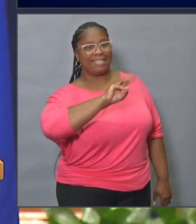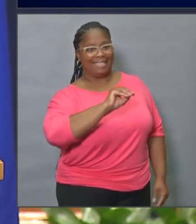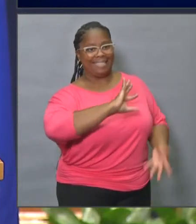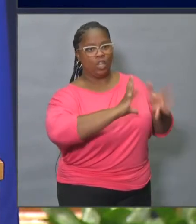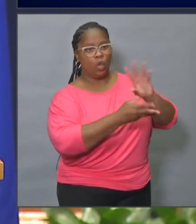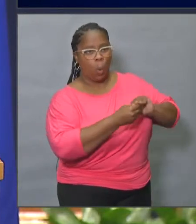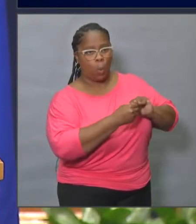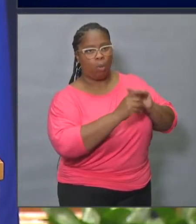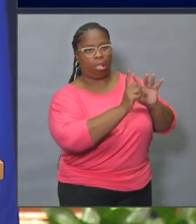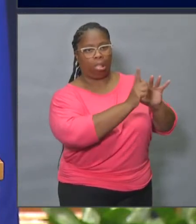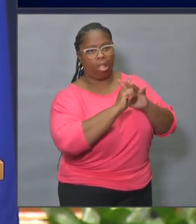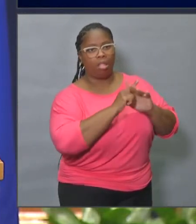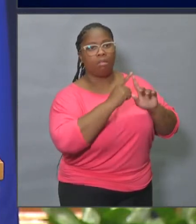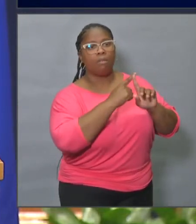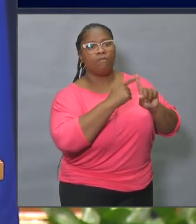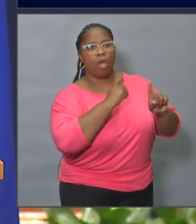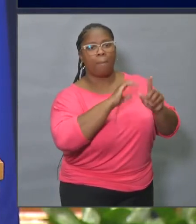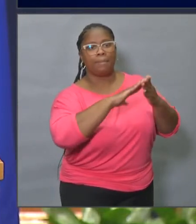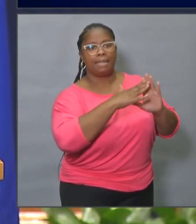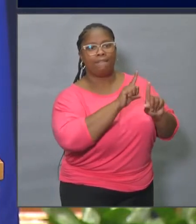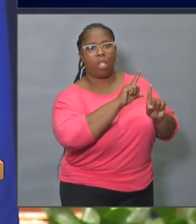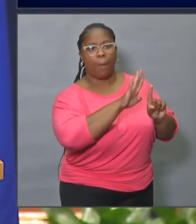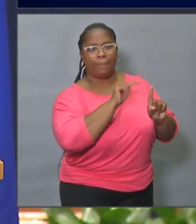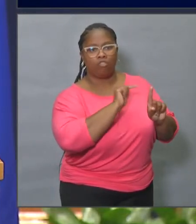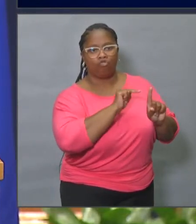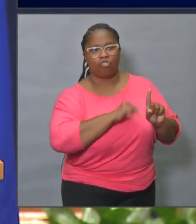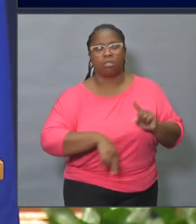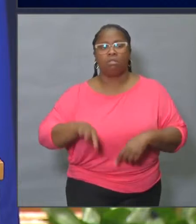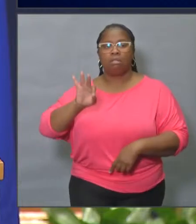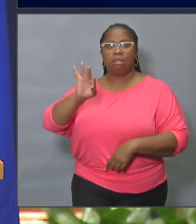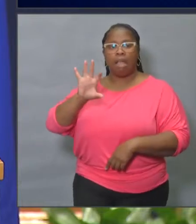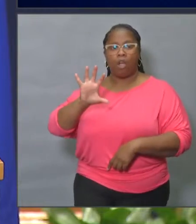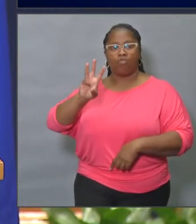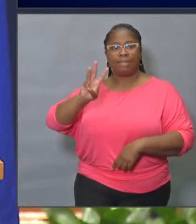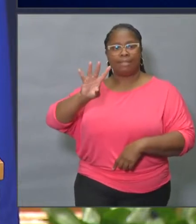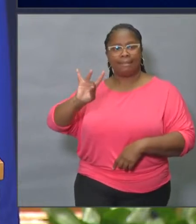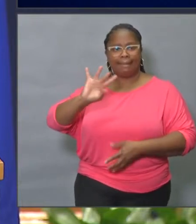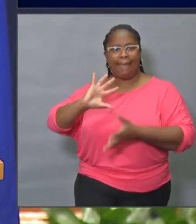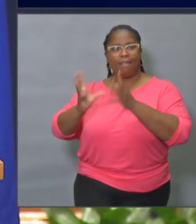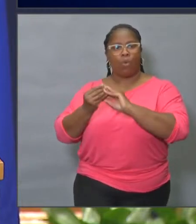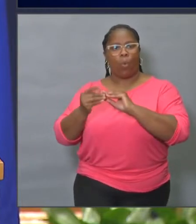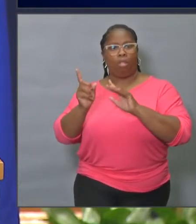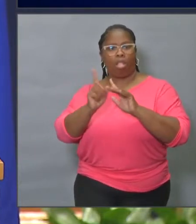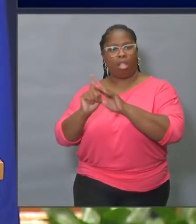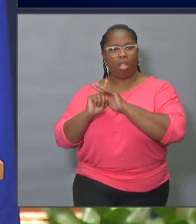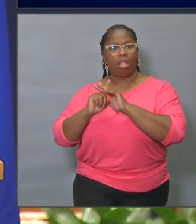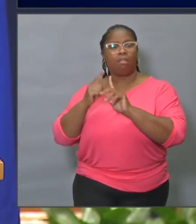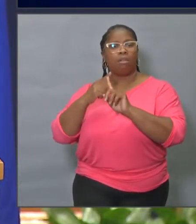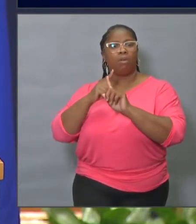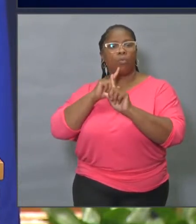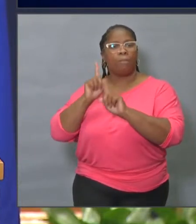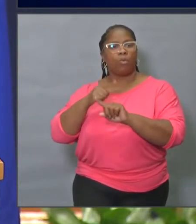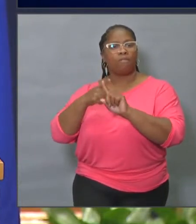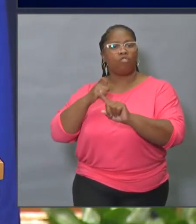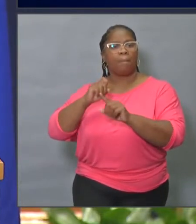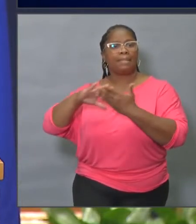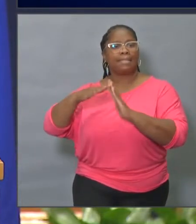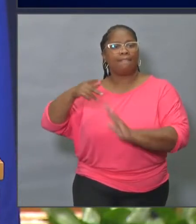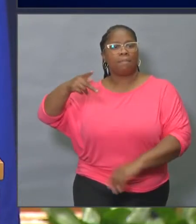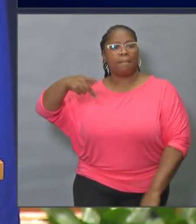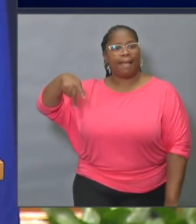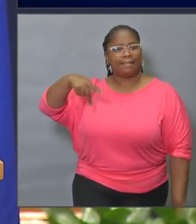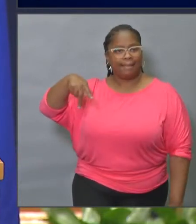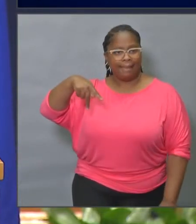cases reported by the City of Long Beach and 968 total cases reported by the City of